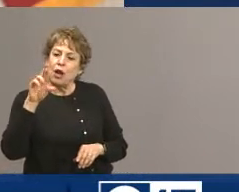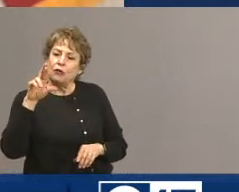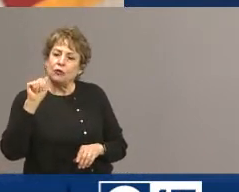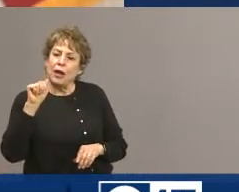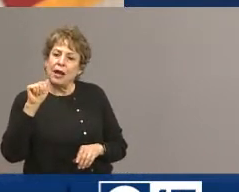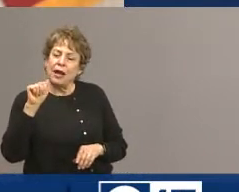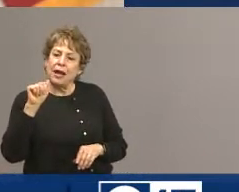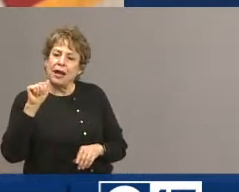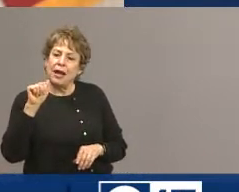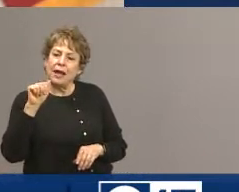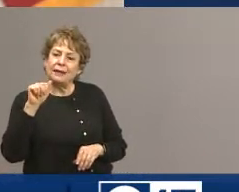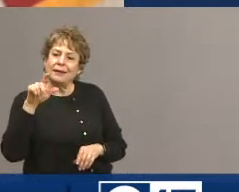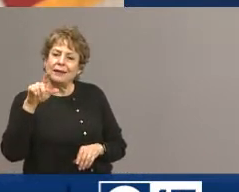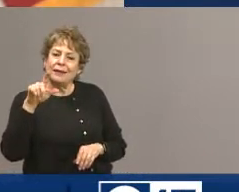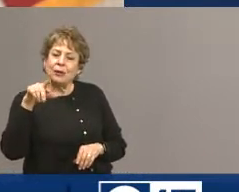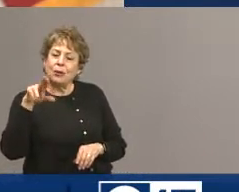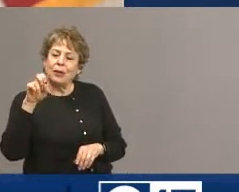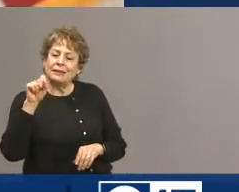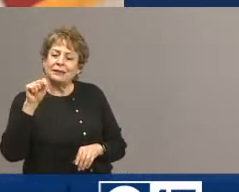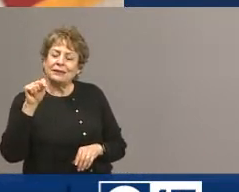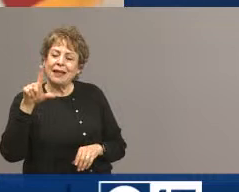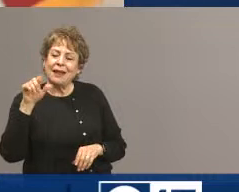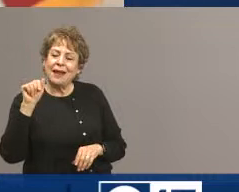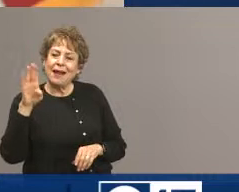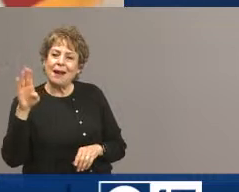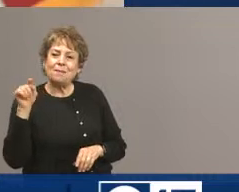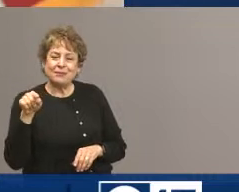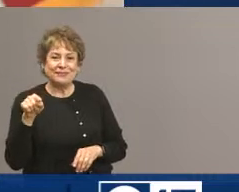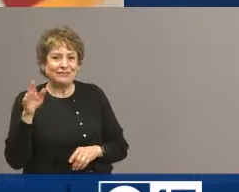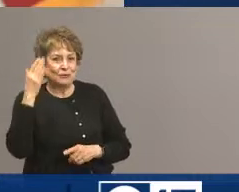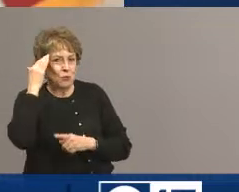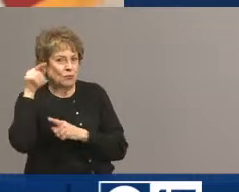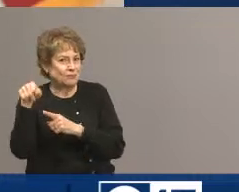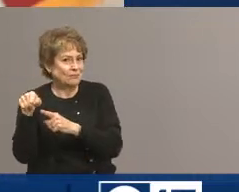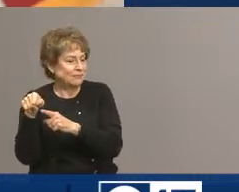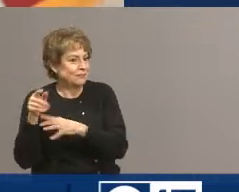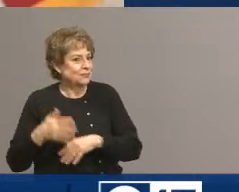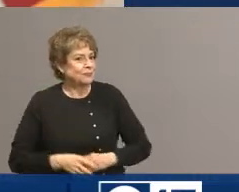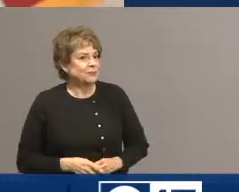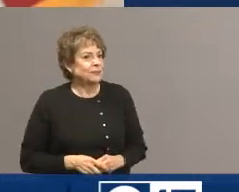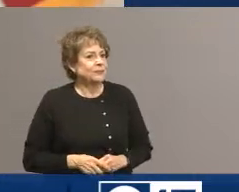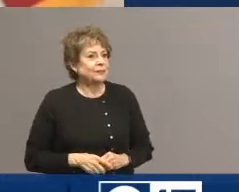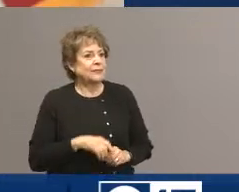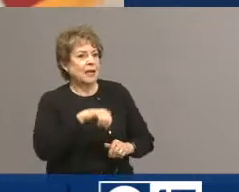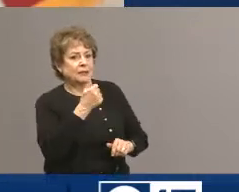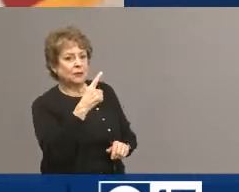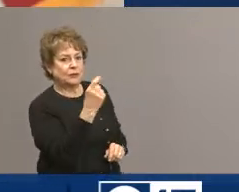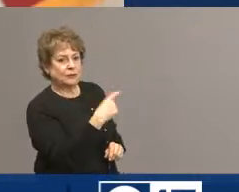real focus right now, the testing, and more testing.